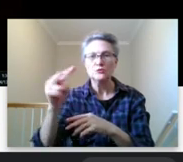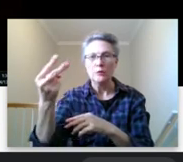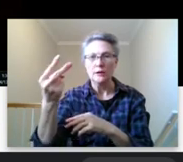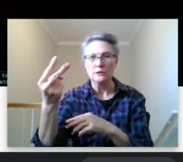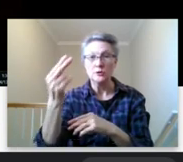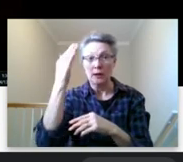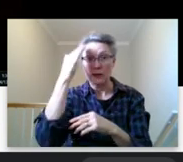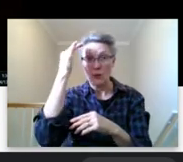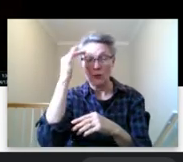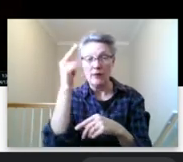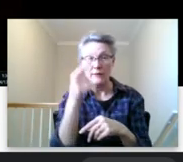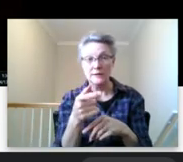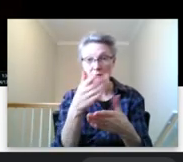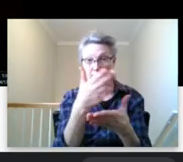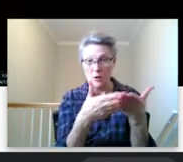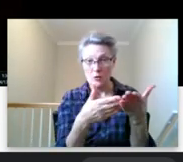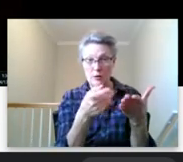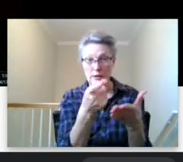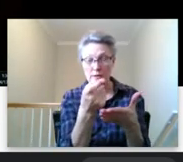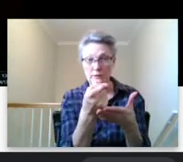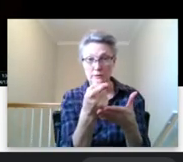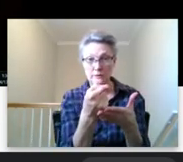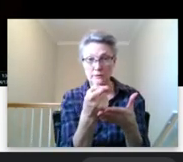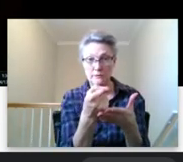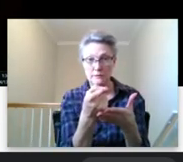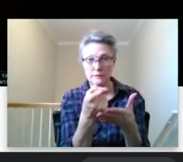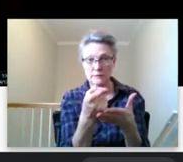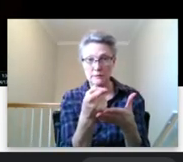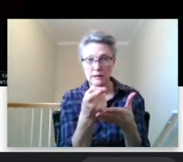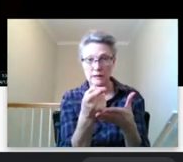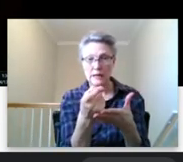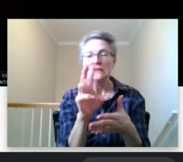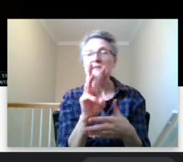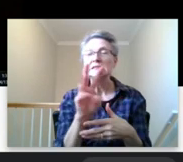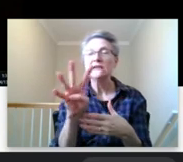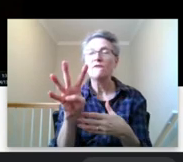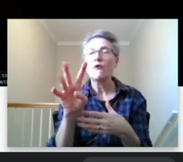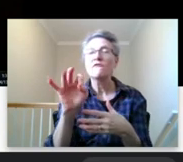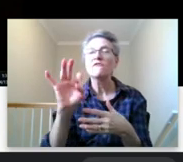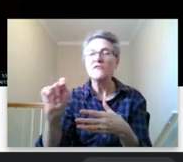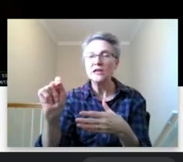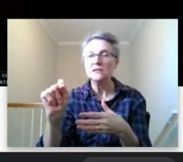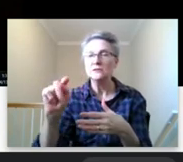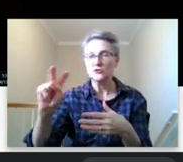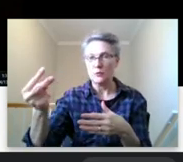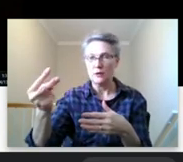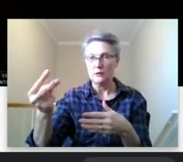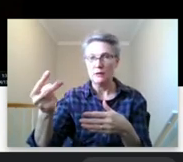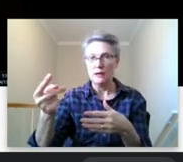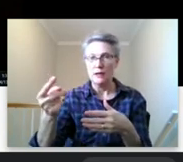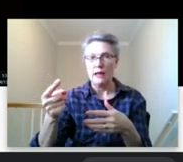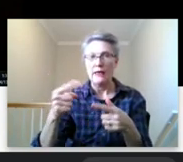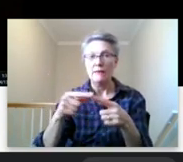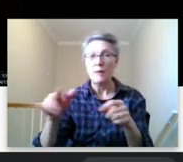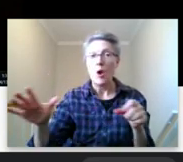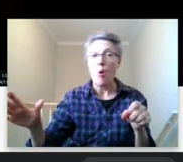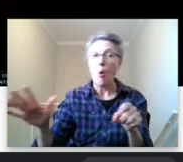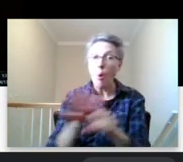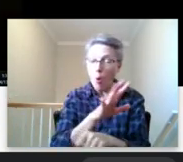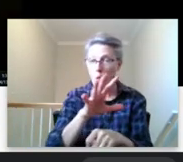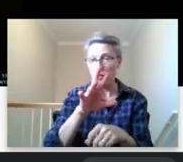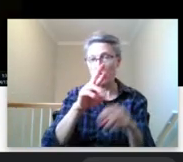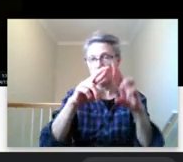I know that this section right here, this is 64 feet squared. I know that my entire